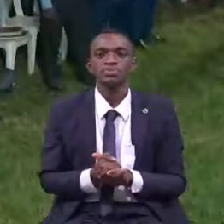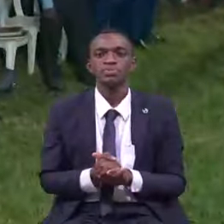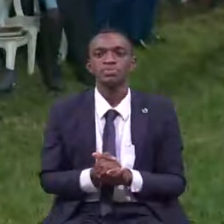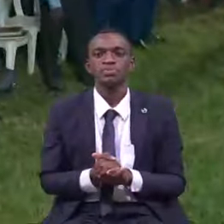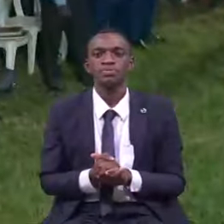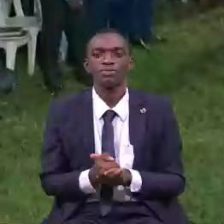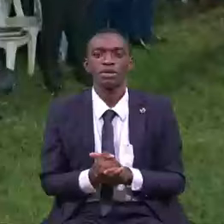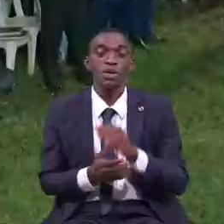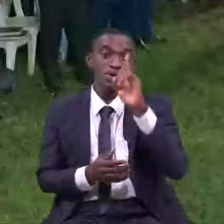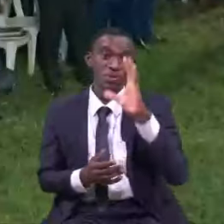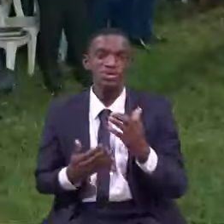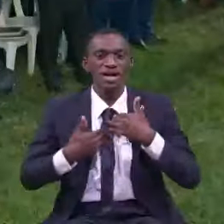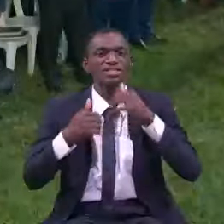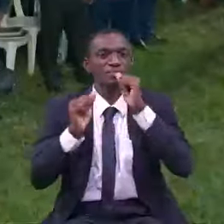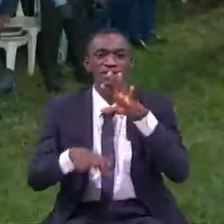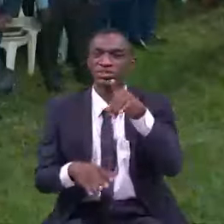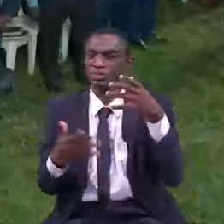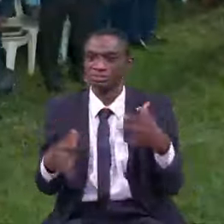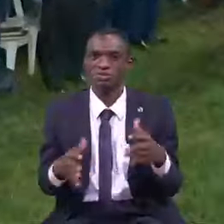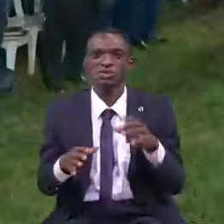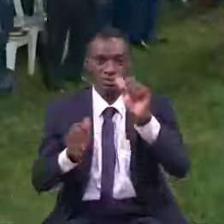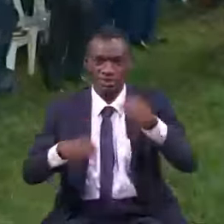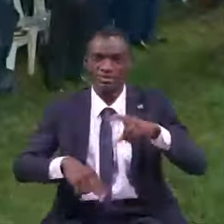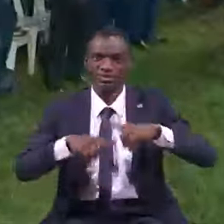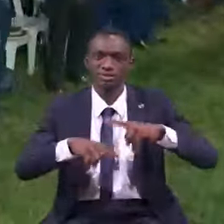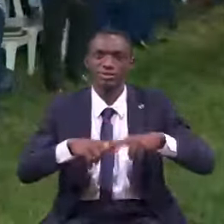God has blessed you. You can sit down.